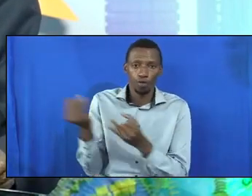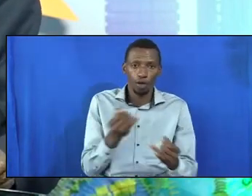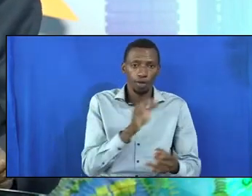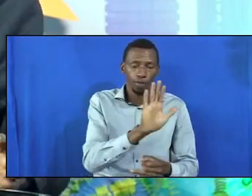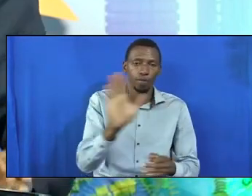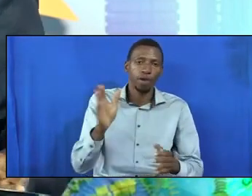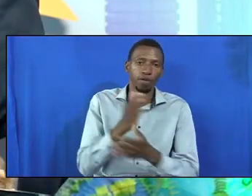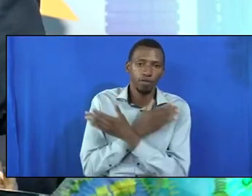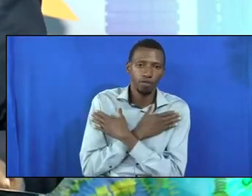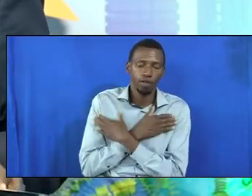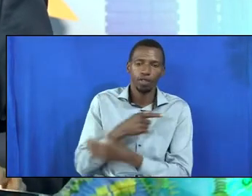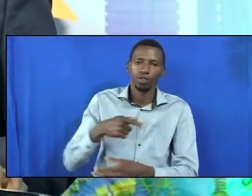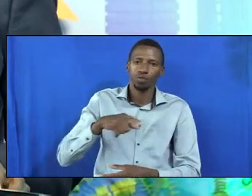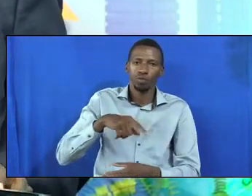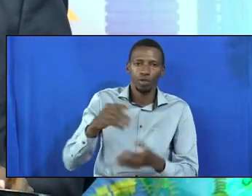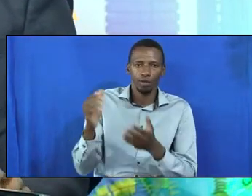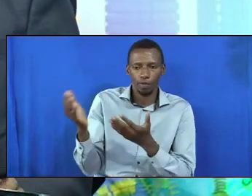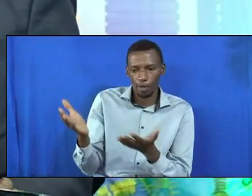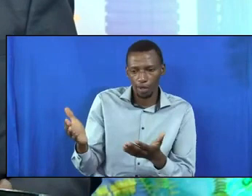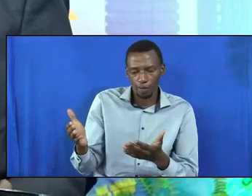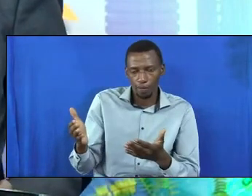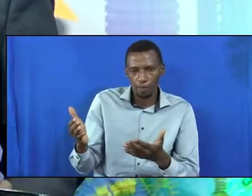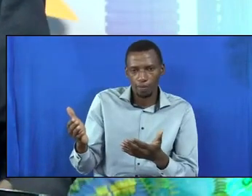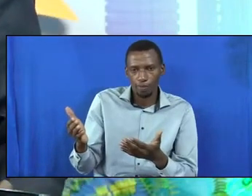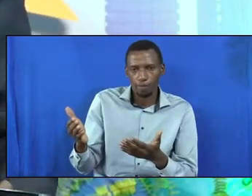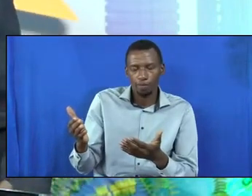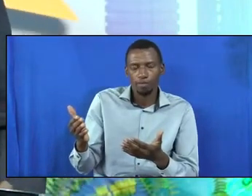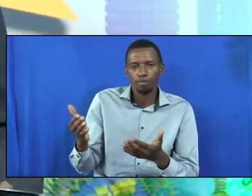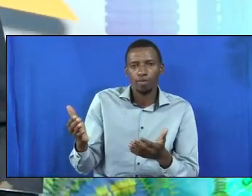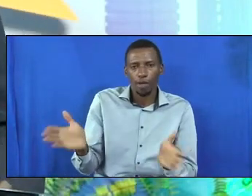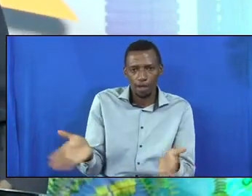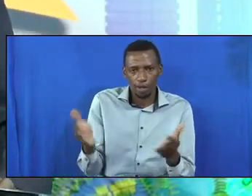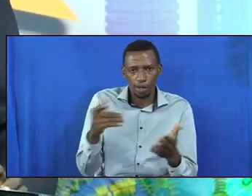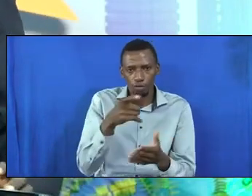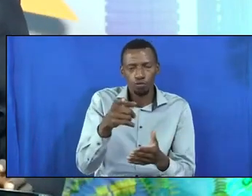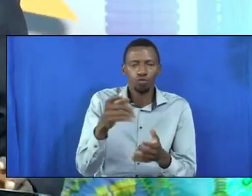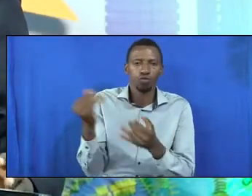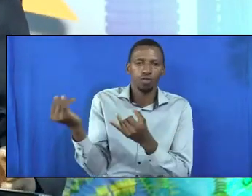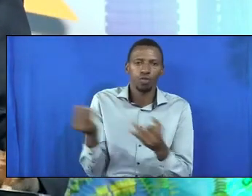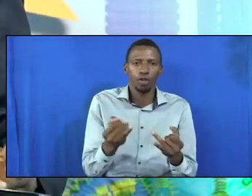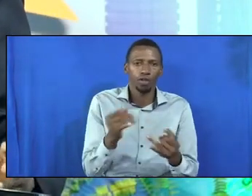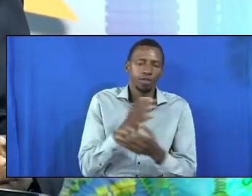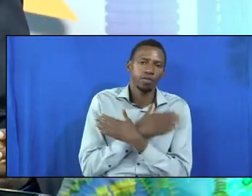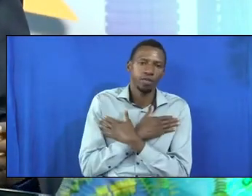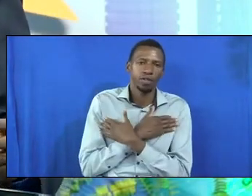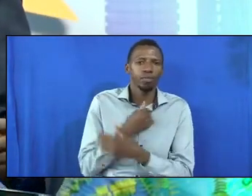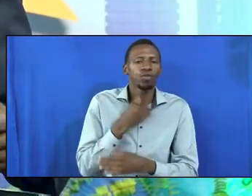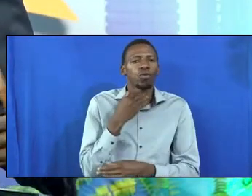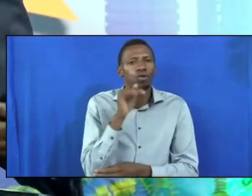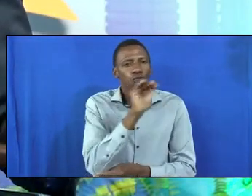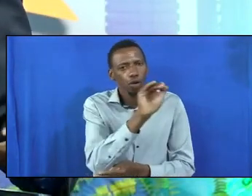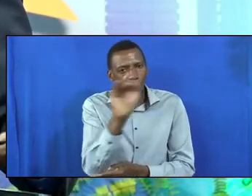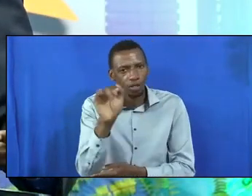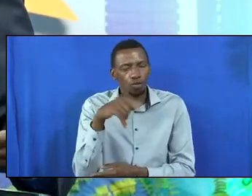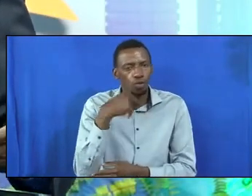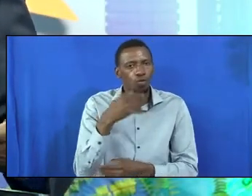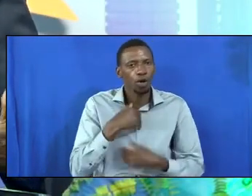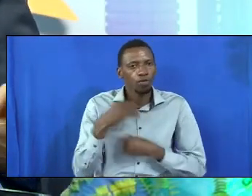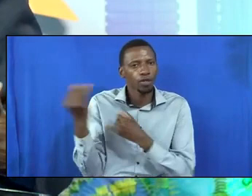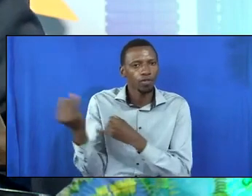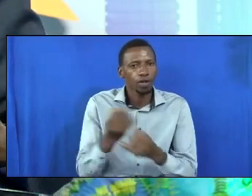friends. So I want to ask today, who has invited a friend, and